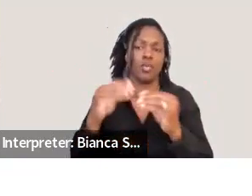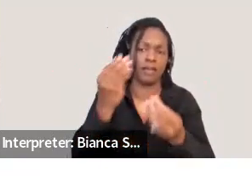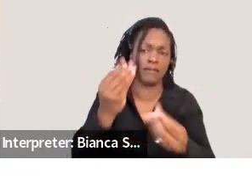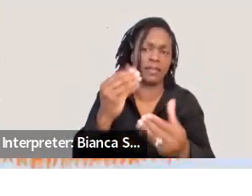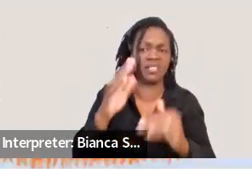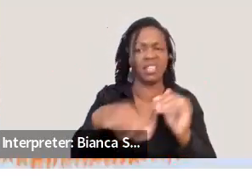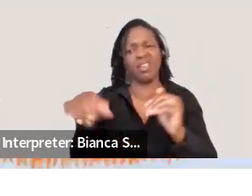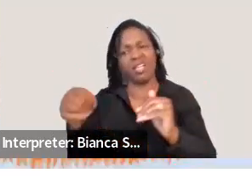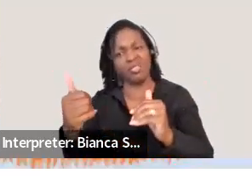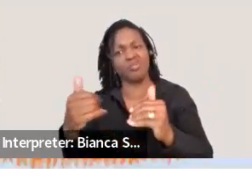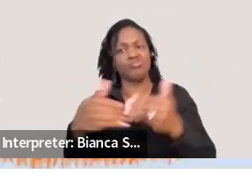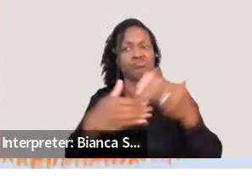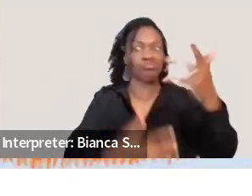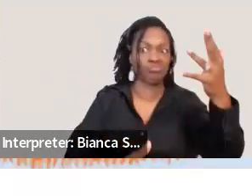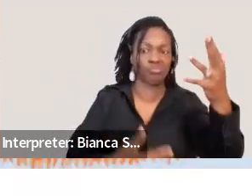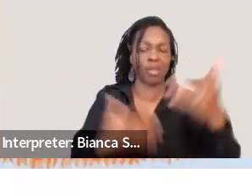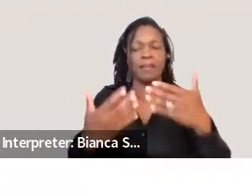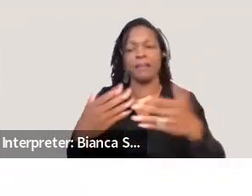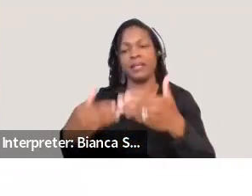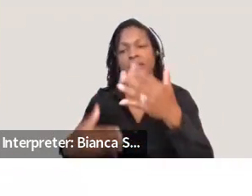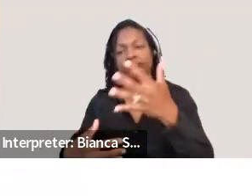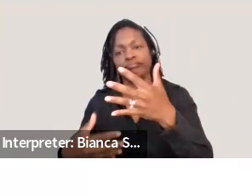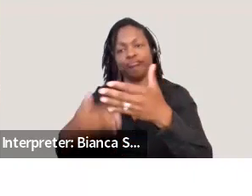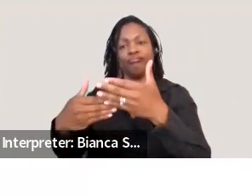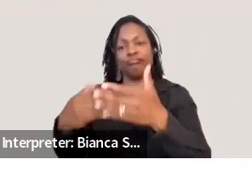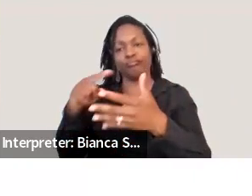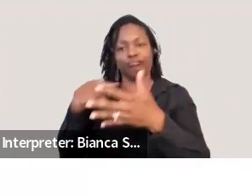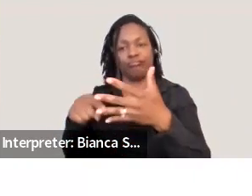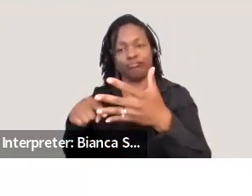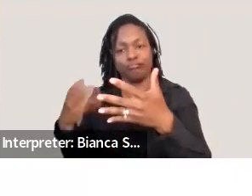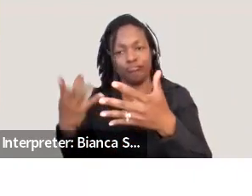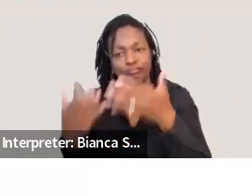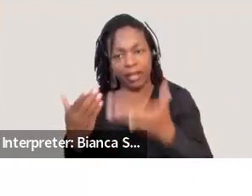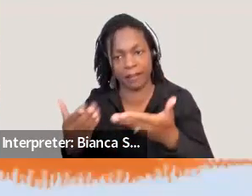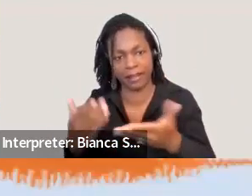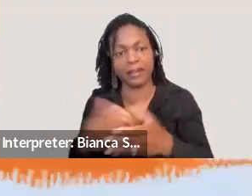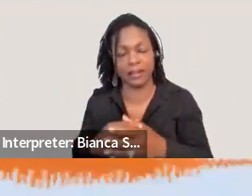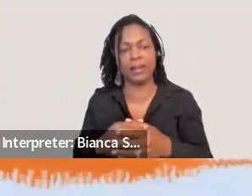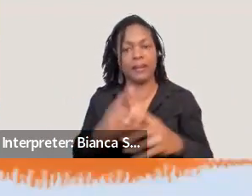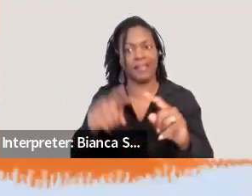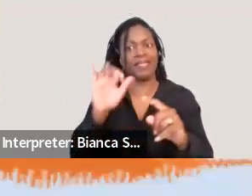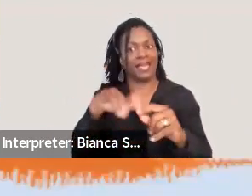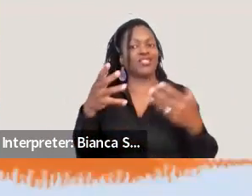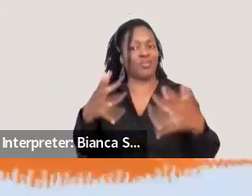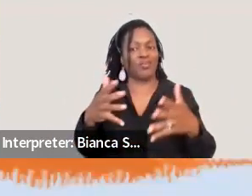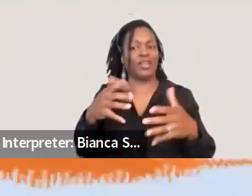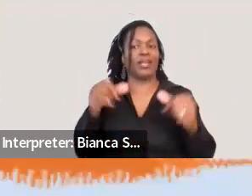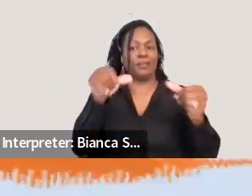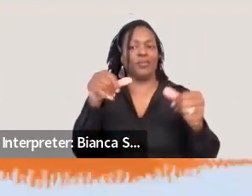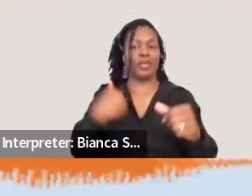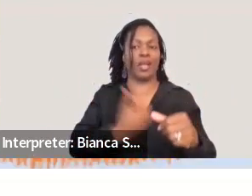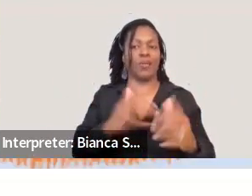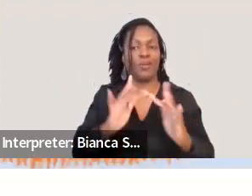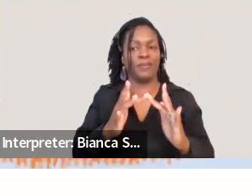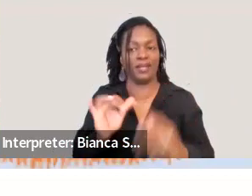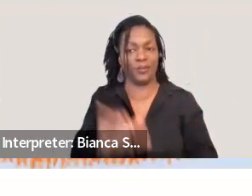show notes. So we're working on putting that information directly on our website as well. But